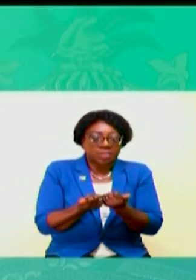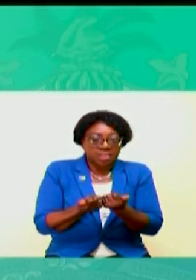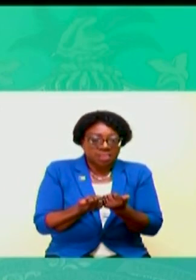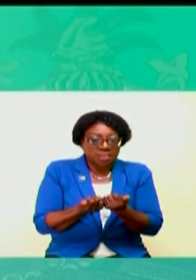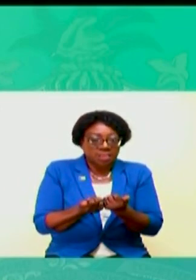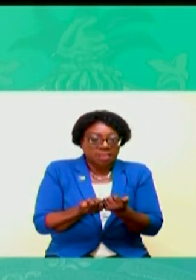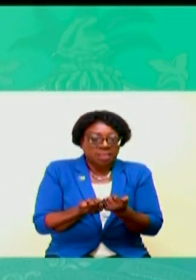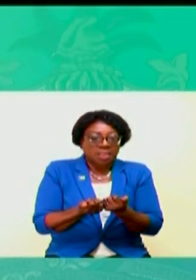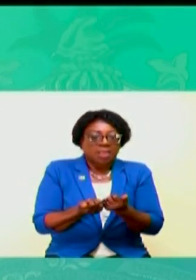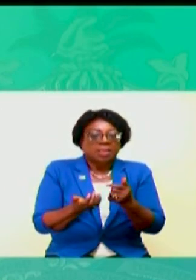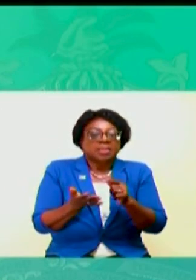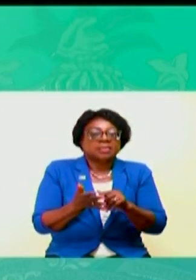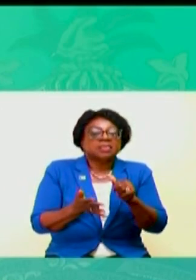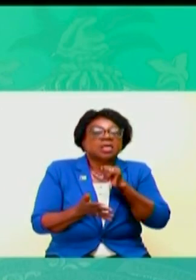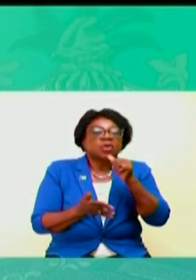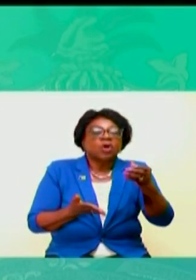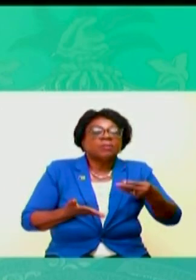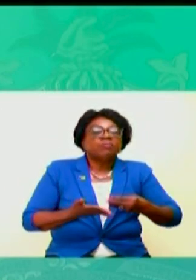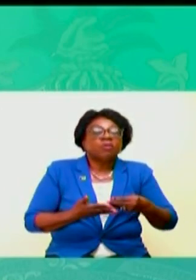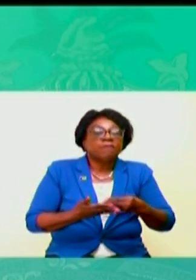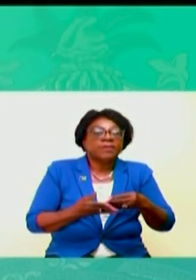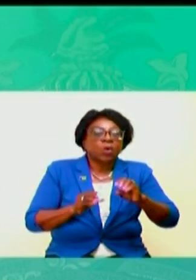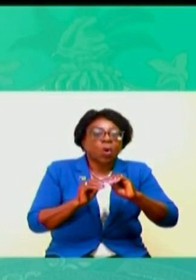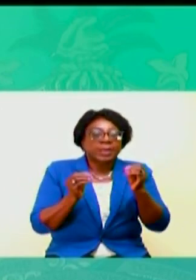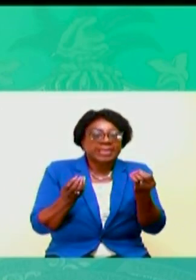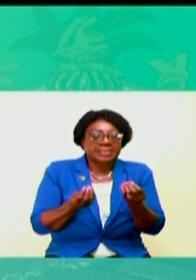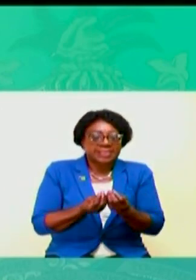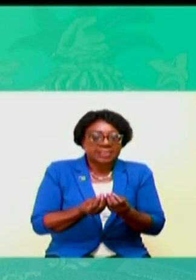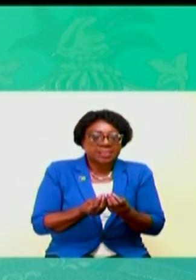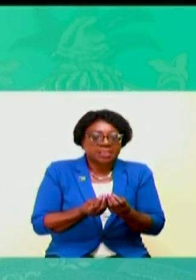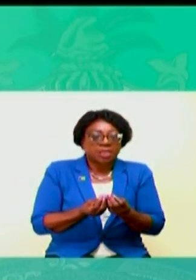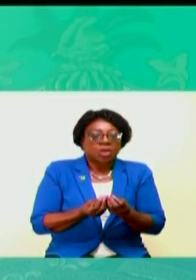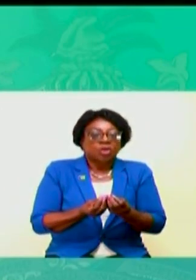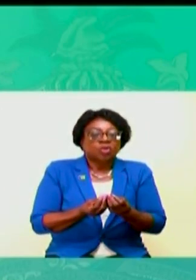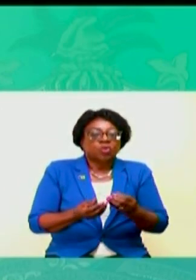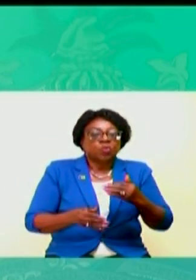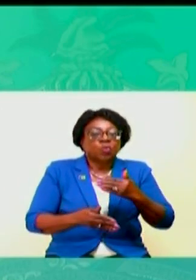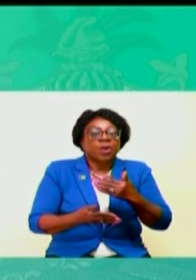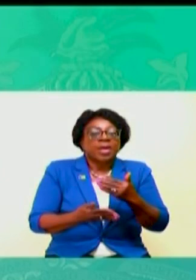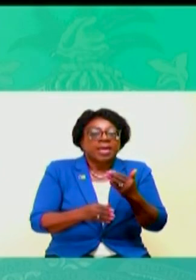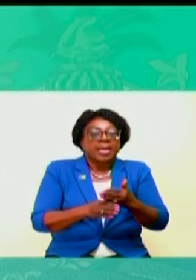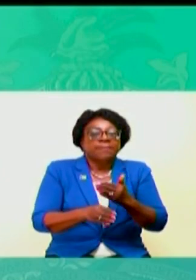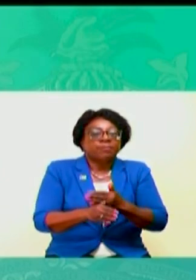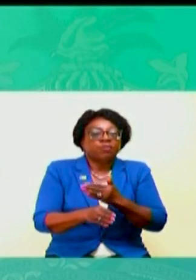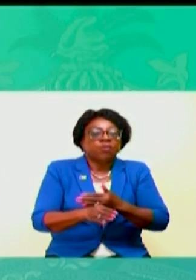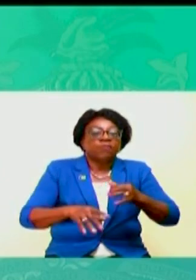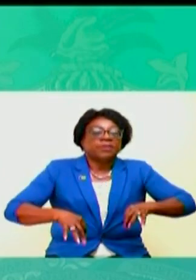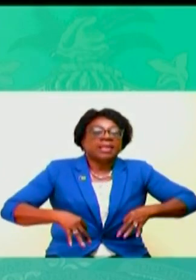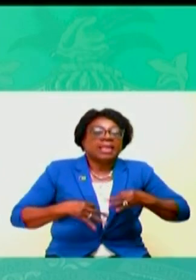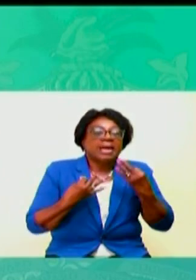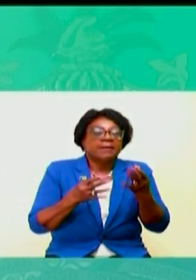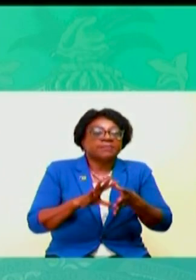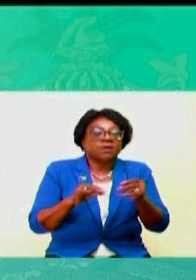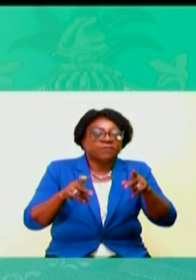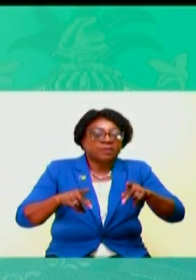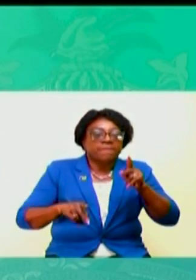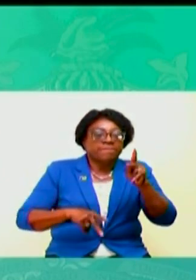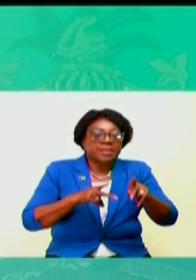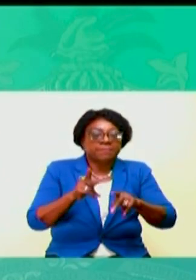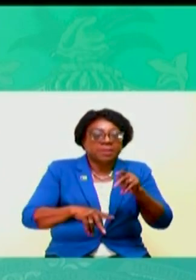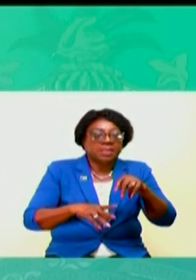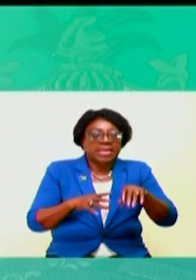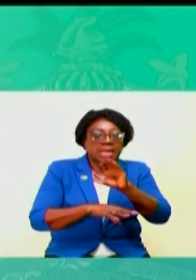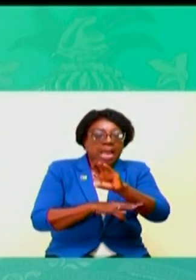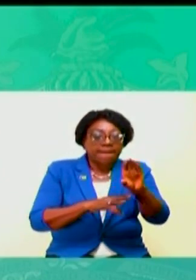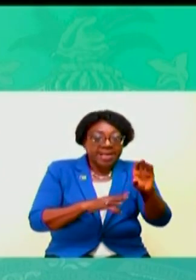is a nonprofit organization formed to improve the lives of the constituents of Carmichael. The organization's charter